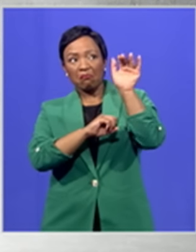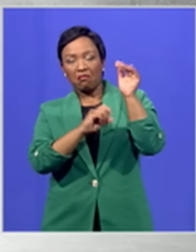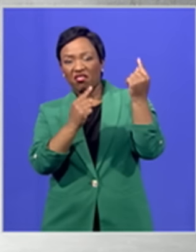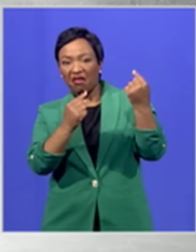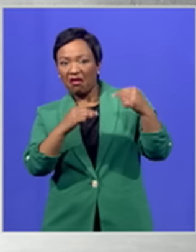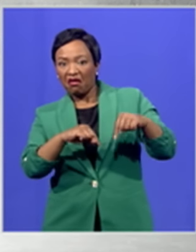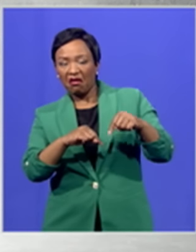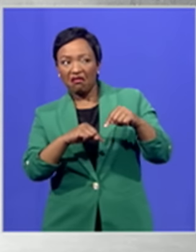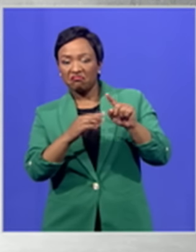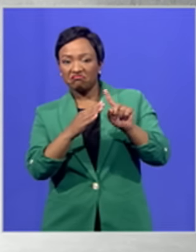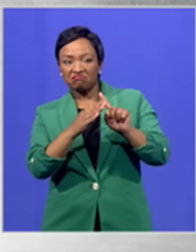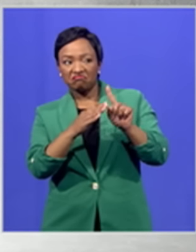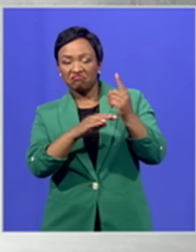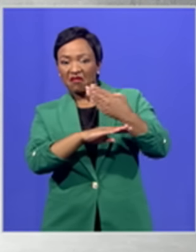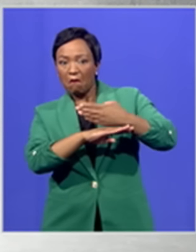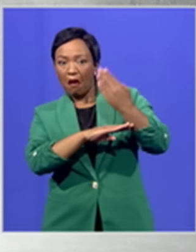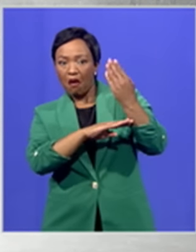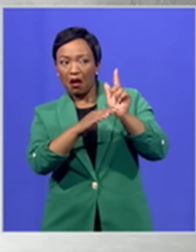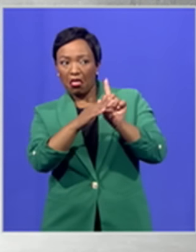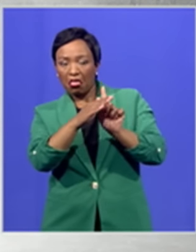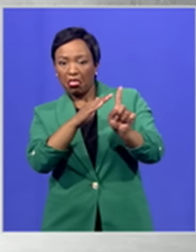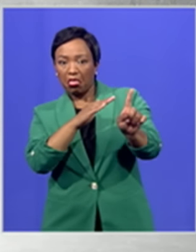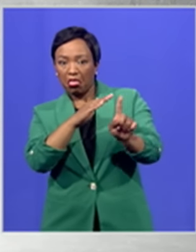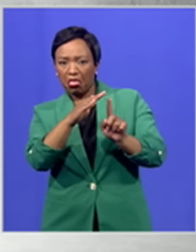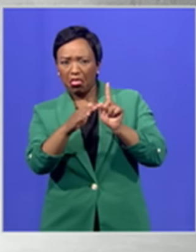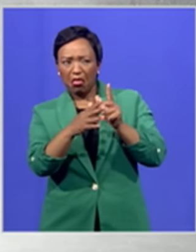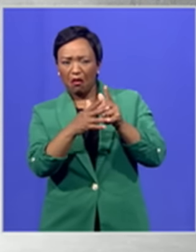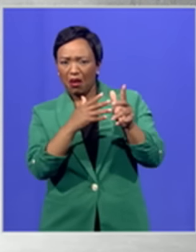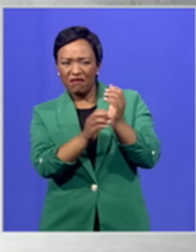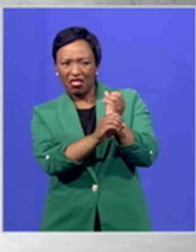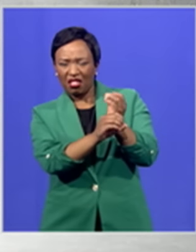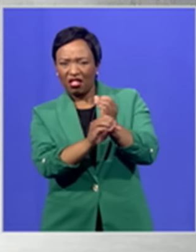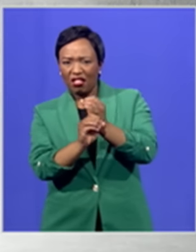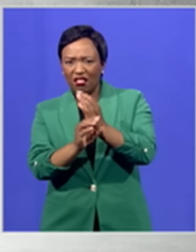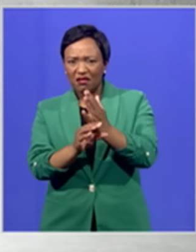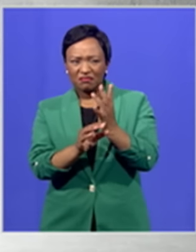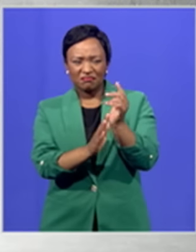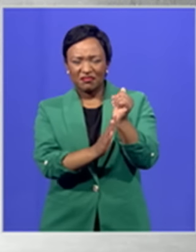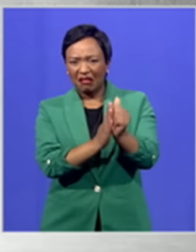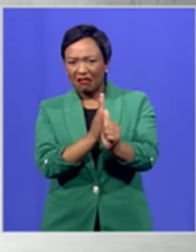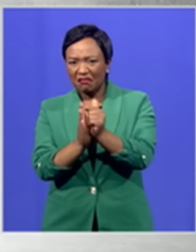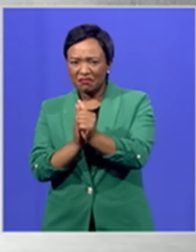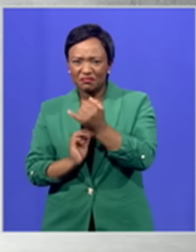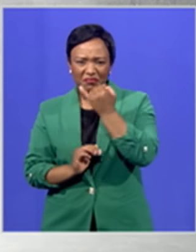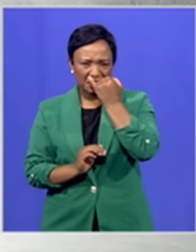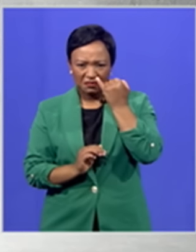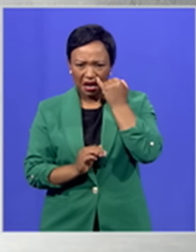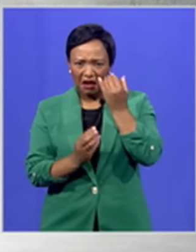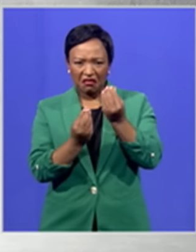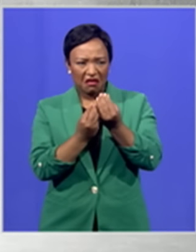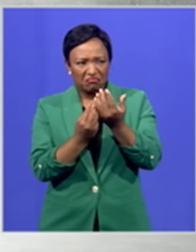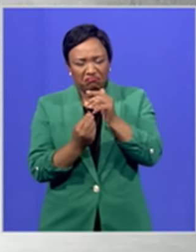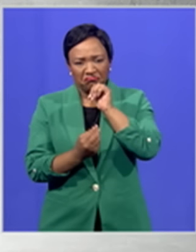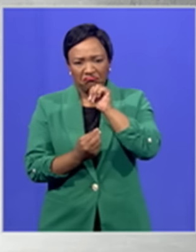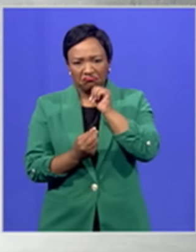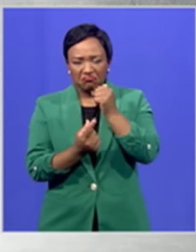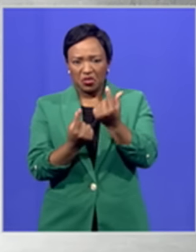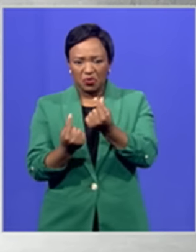ka rati ba swere dibolai ba swere dibetša ba swere di-drugs. Rona re le badudi ba naga ena